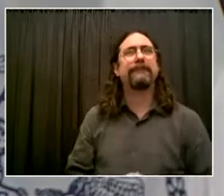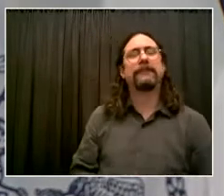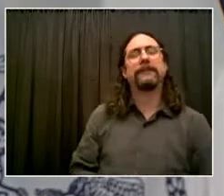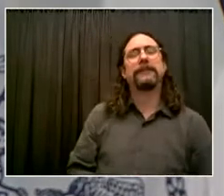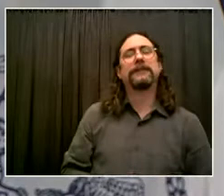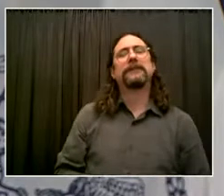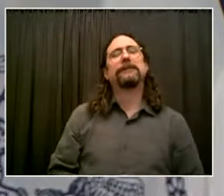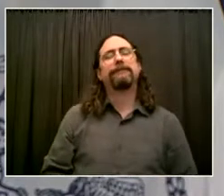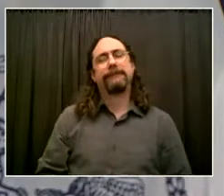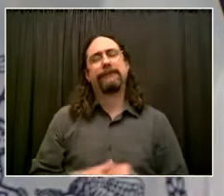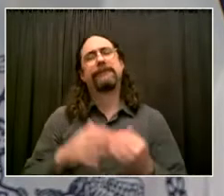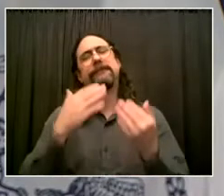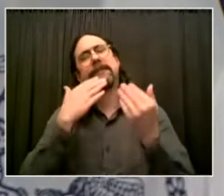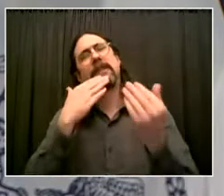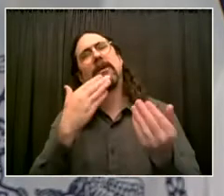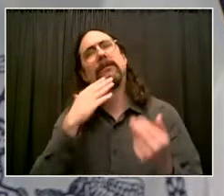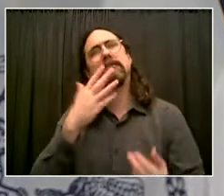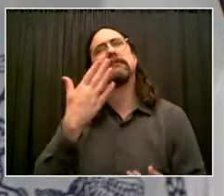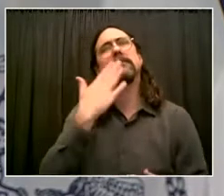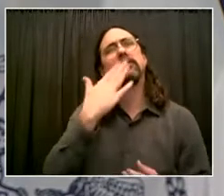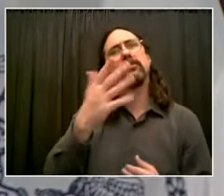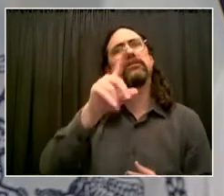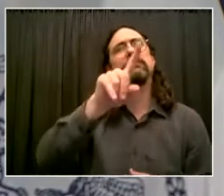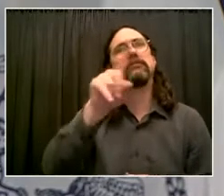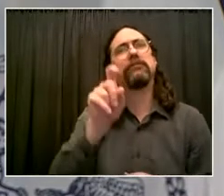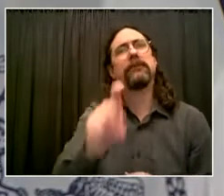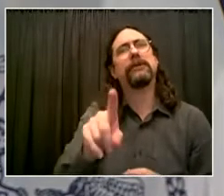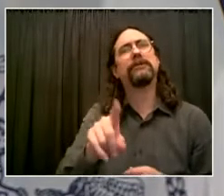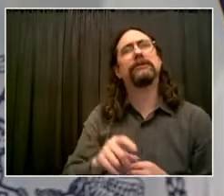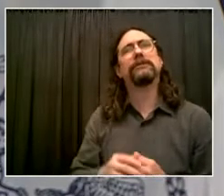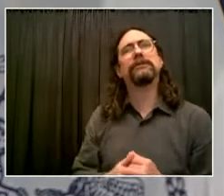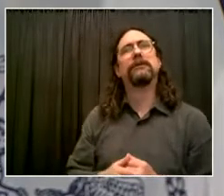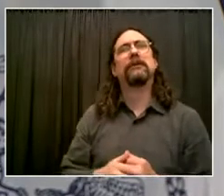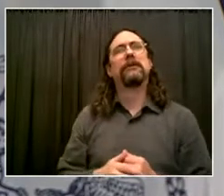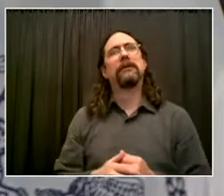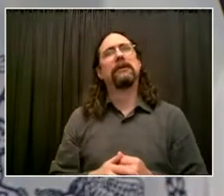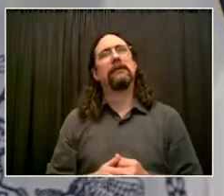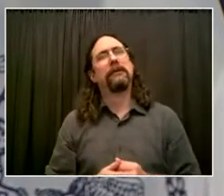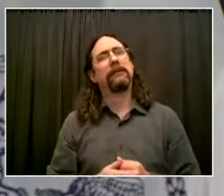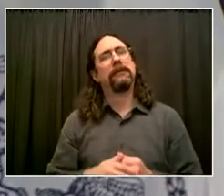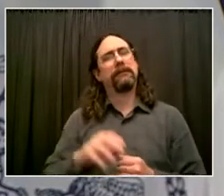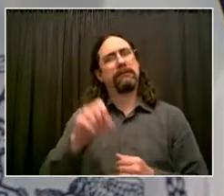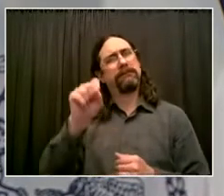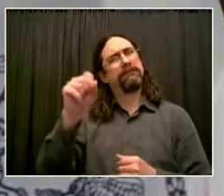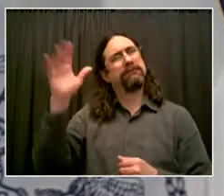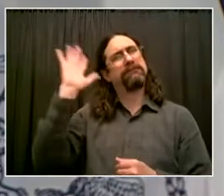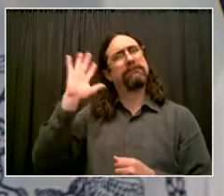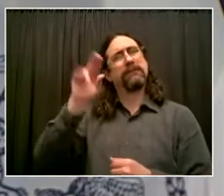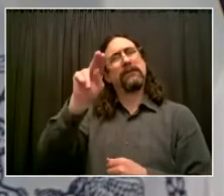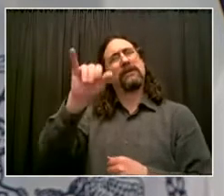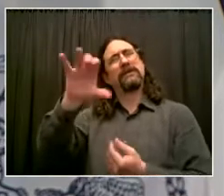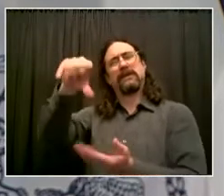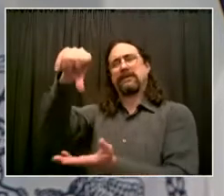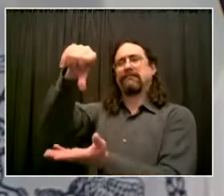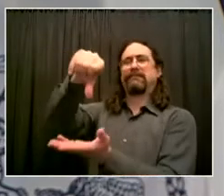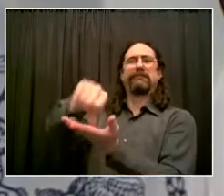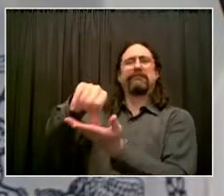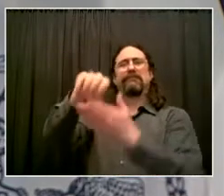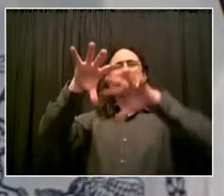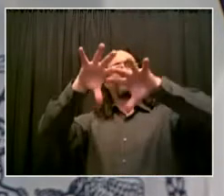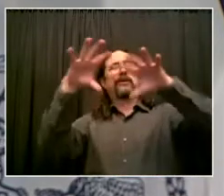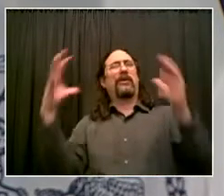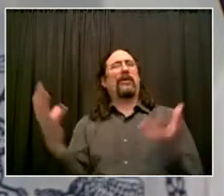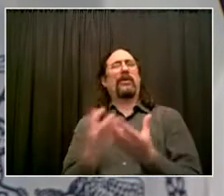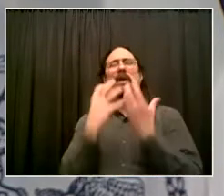brought New York City back from being the epicenter. They still exist, meaning the vast majority of New Yorkers are observing